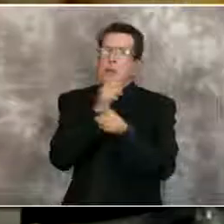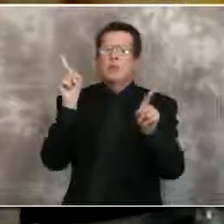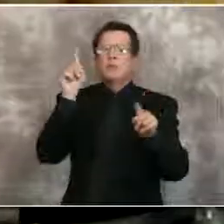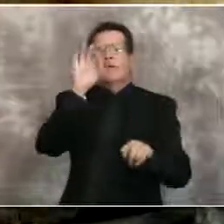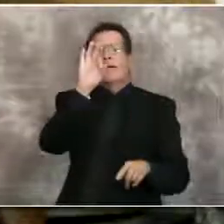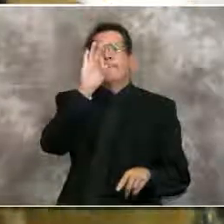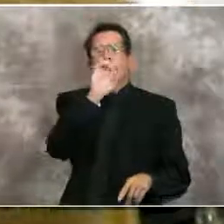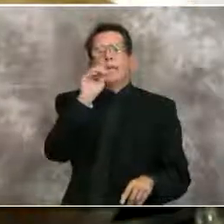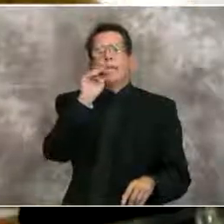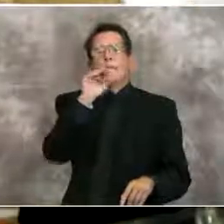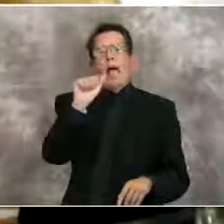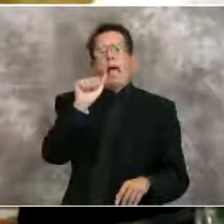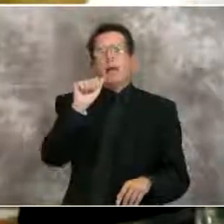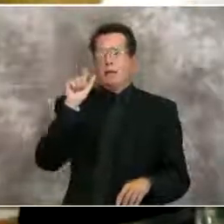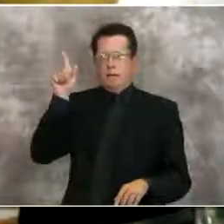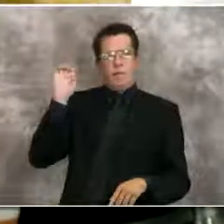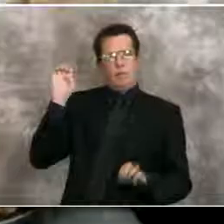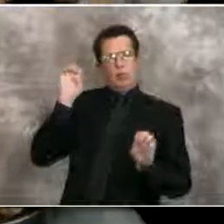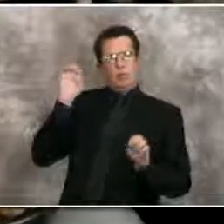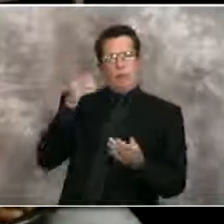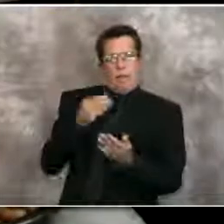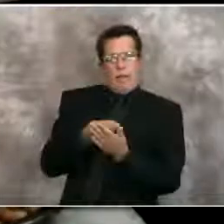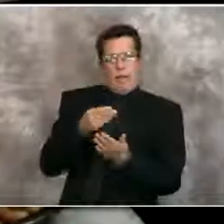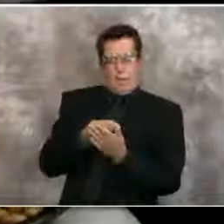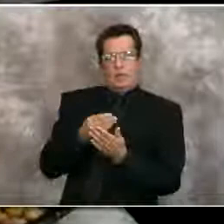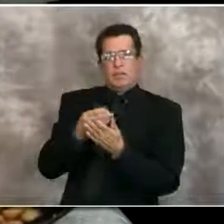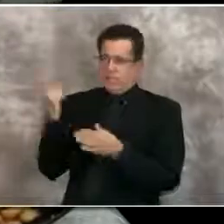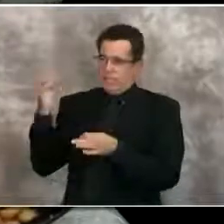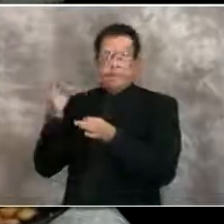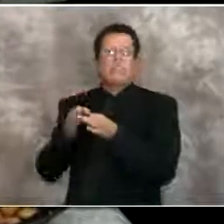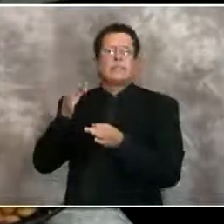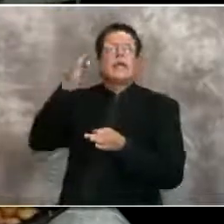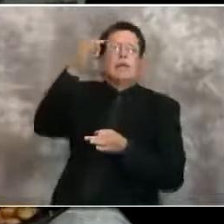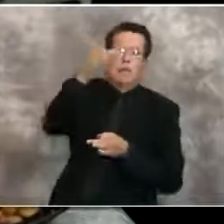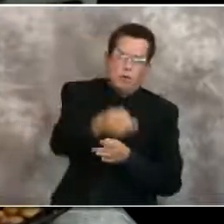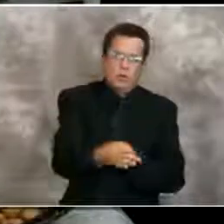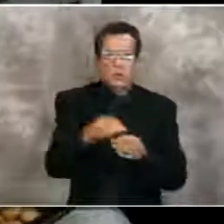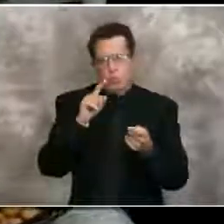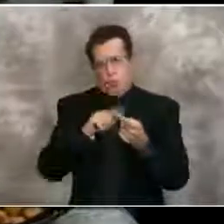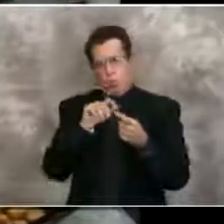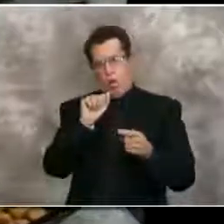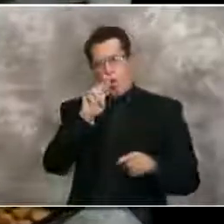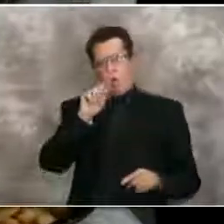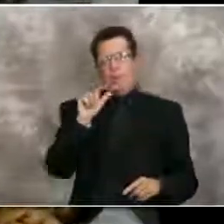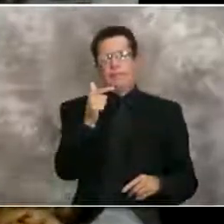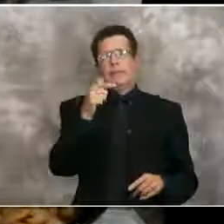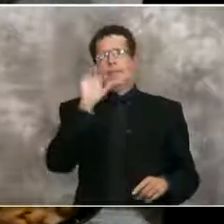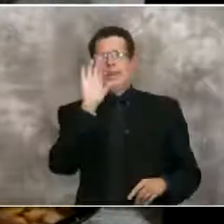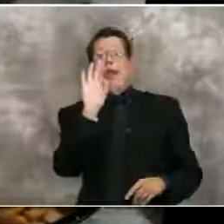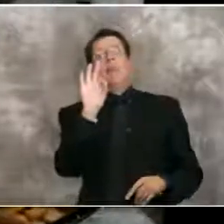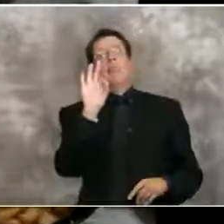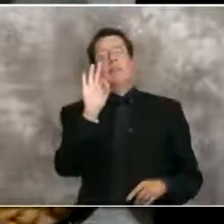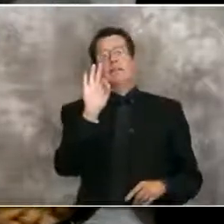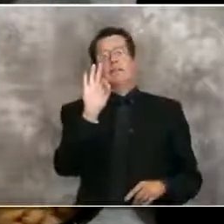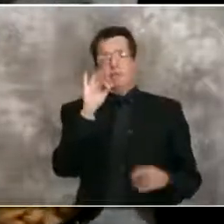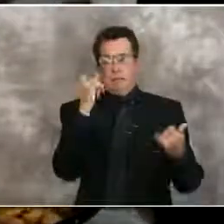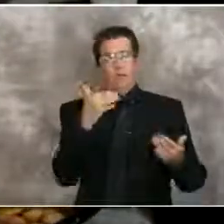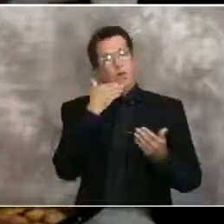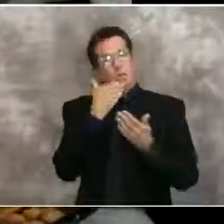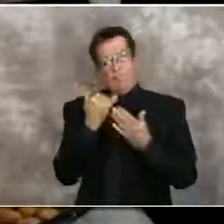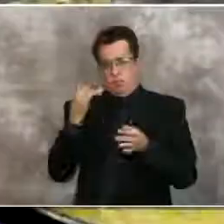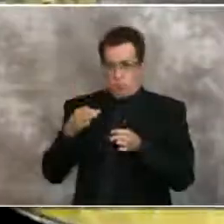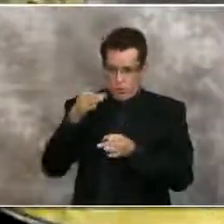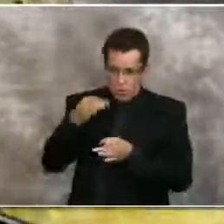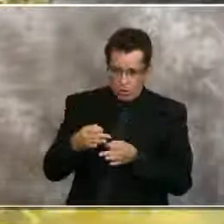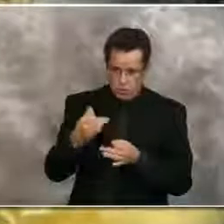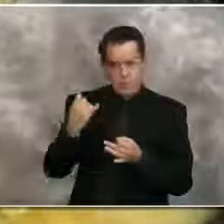Emergency Management Authority, has extended the Great Lakes program to August 9th. This is the second time the program has been extended,